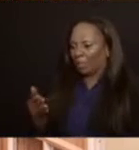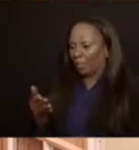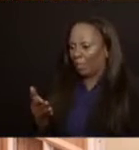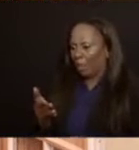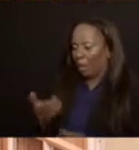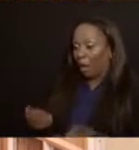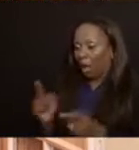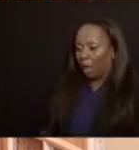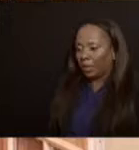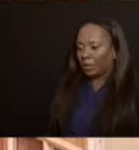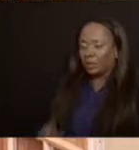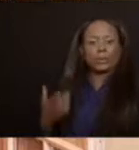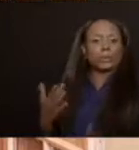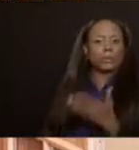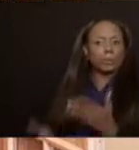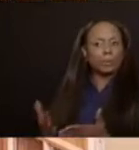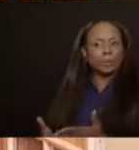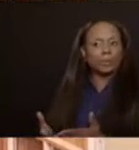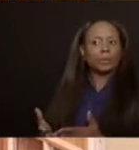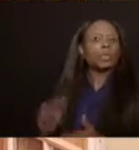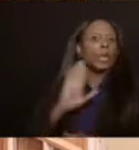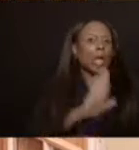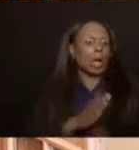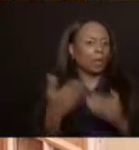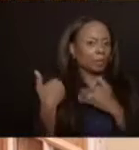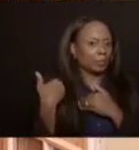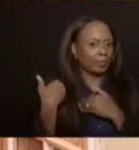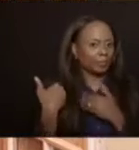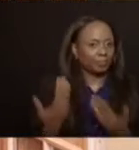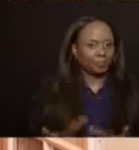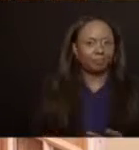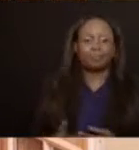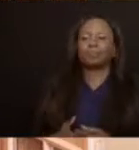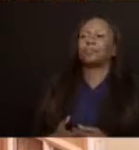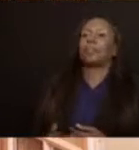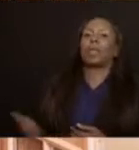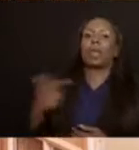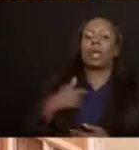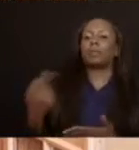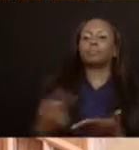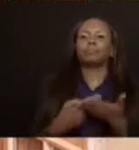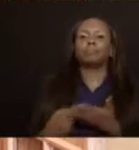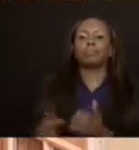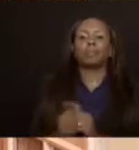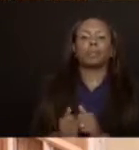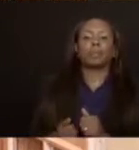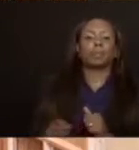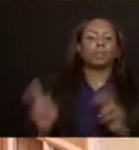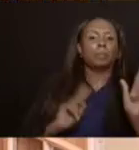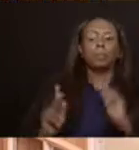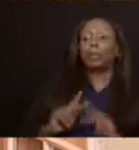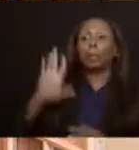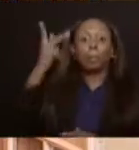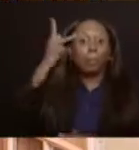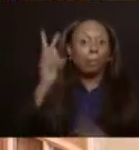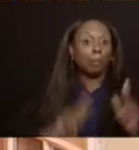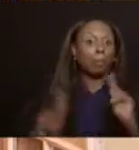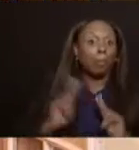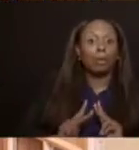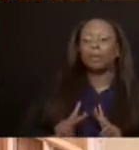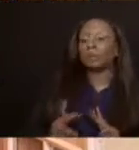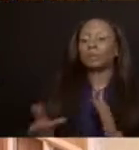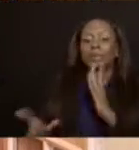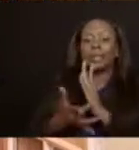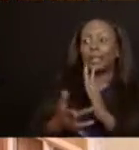consulting, not just here, but across the globe. I've been speaking not just to political people, but to technical people. I've indicated we have